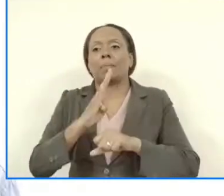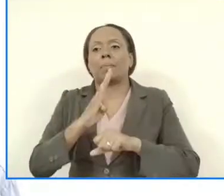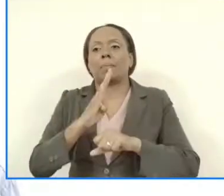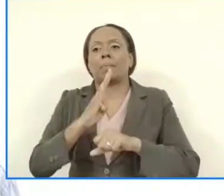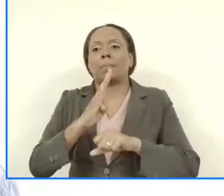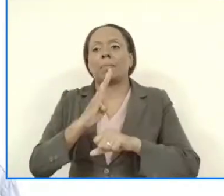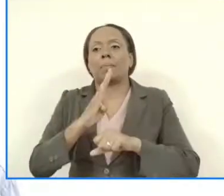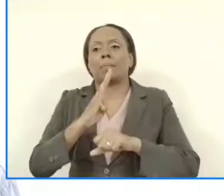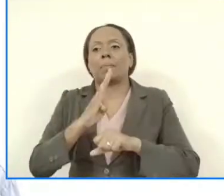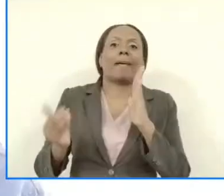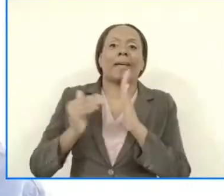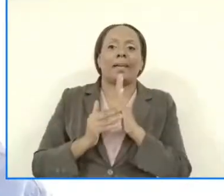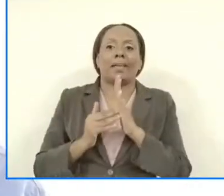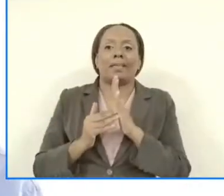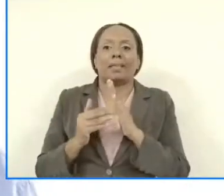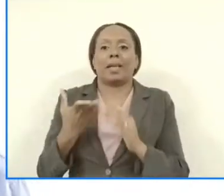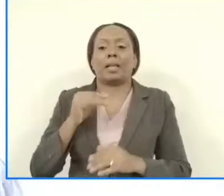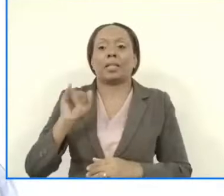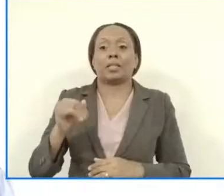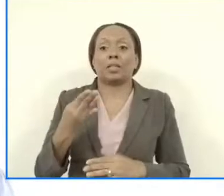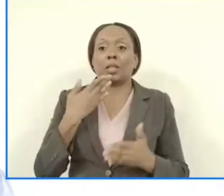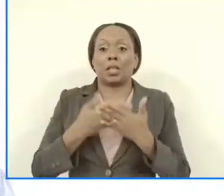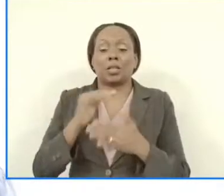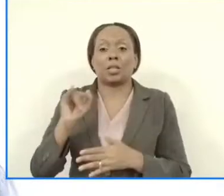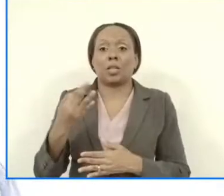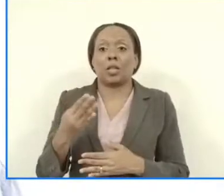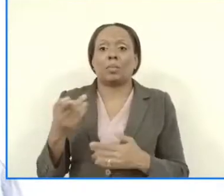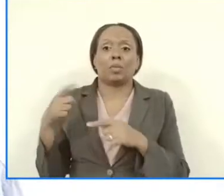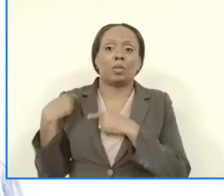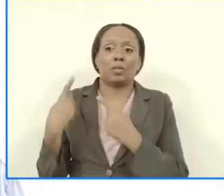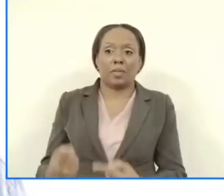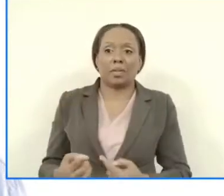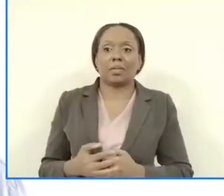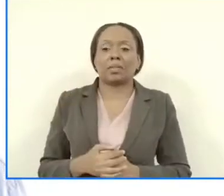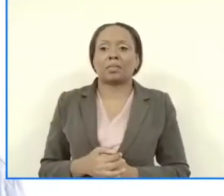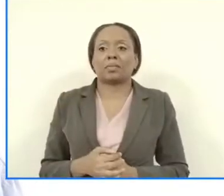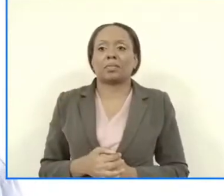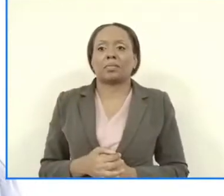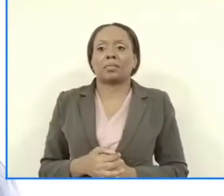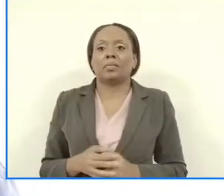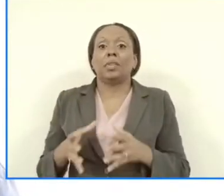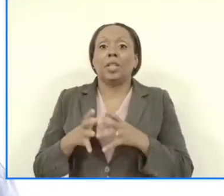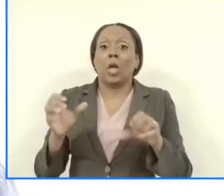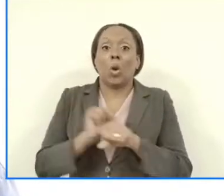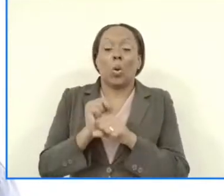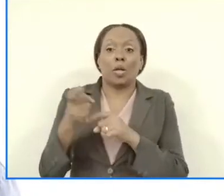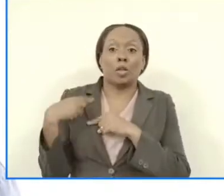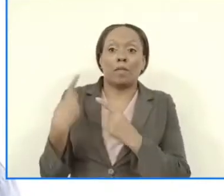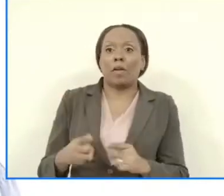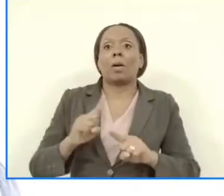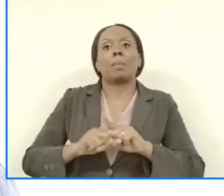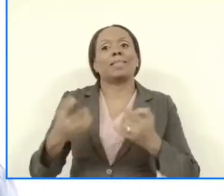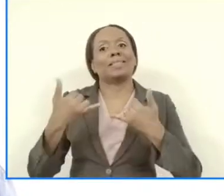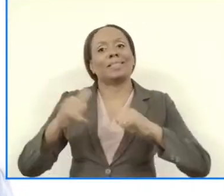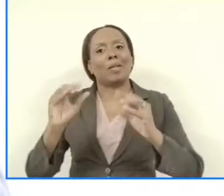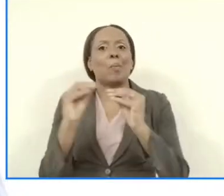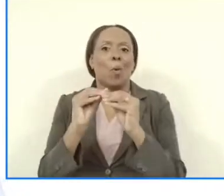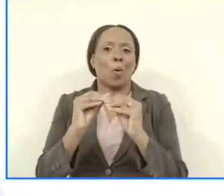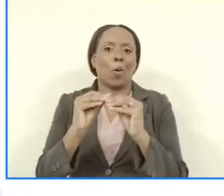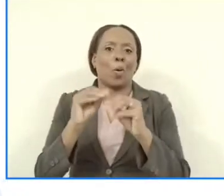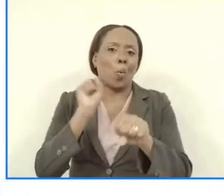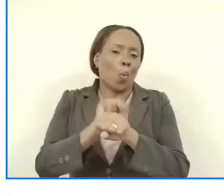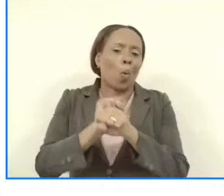feet. An admirable job has been done so far. A lot has been done, but there's still a lot more to be done. And I'm